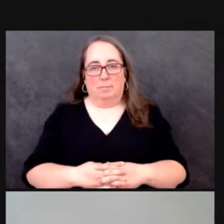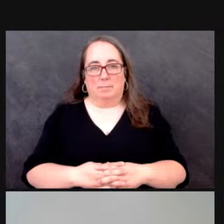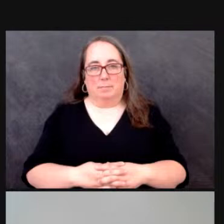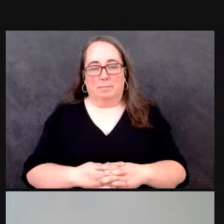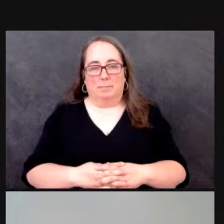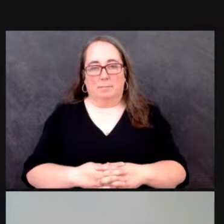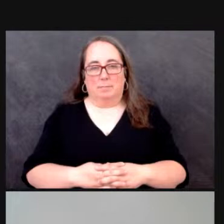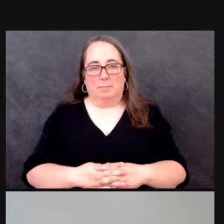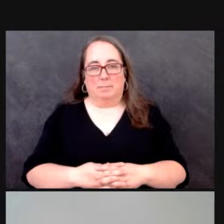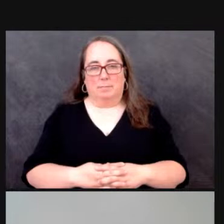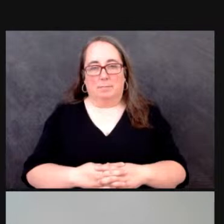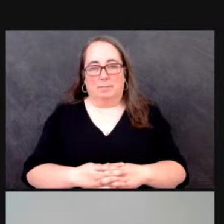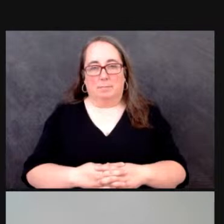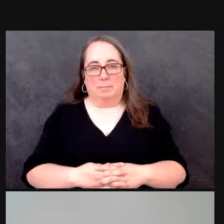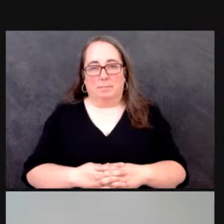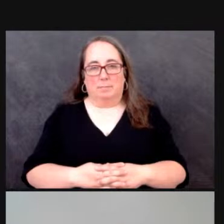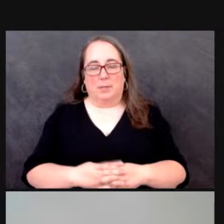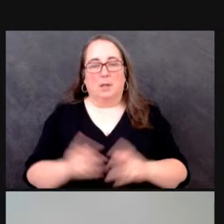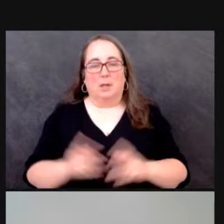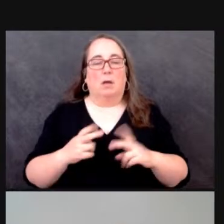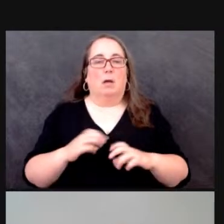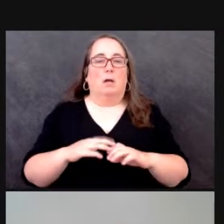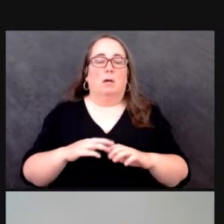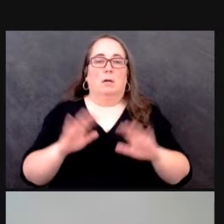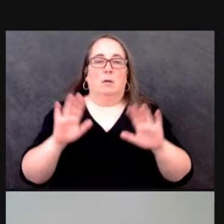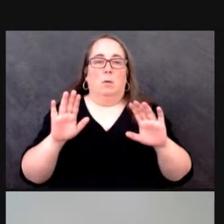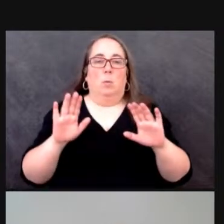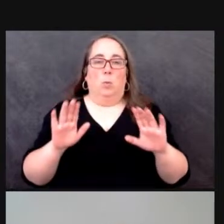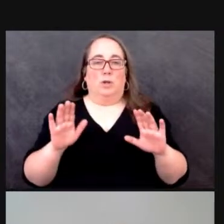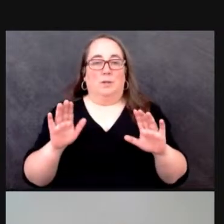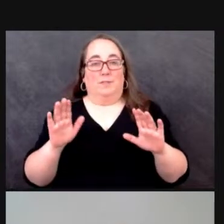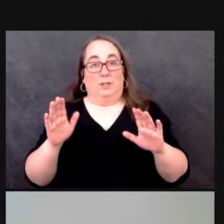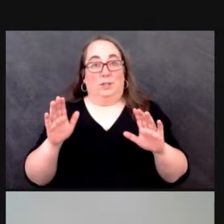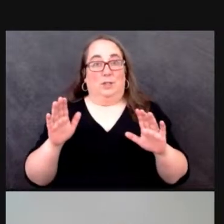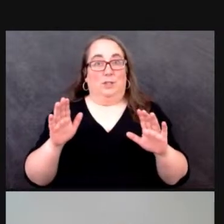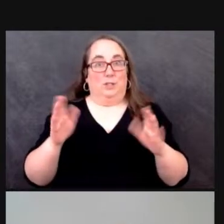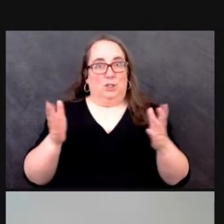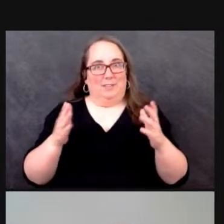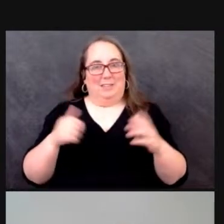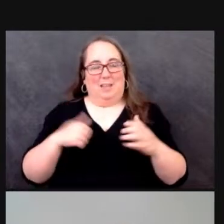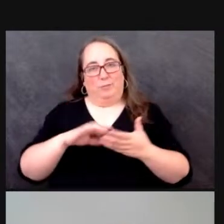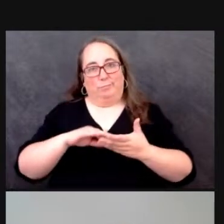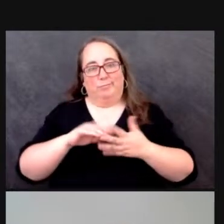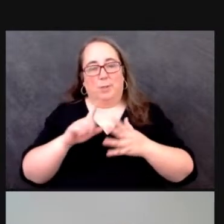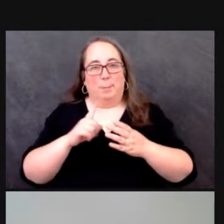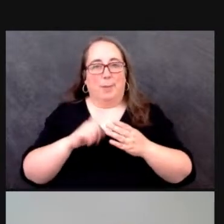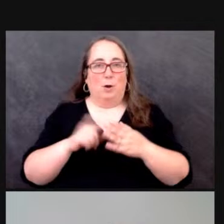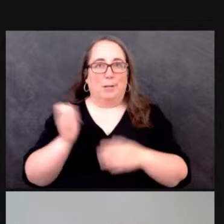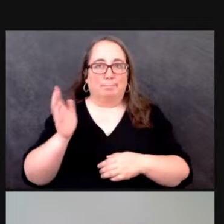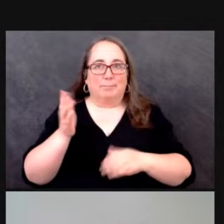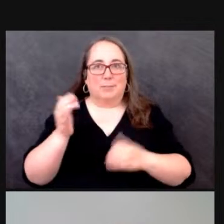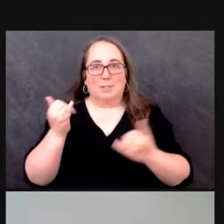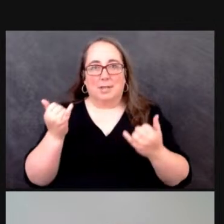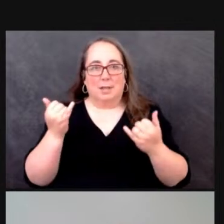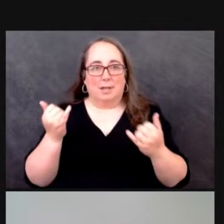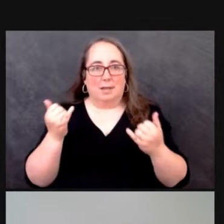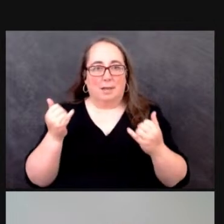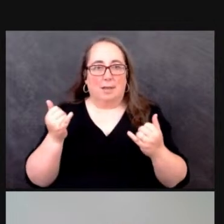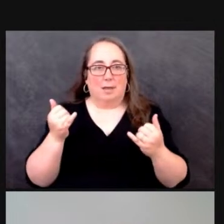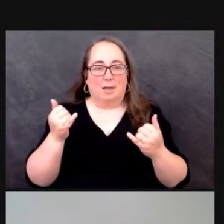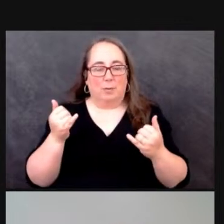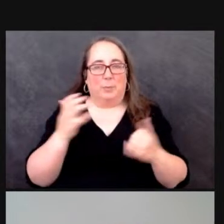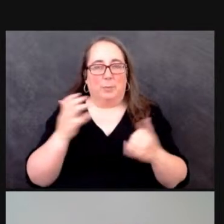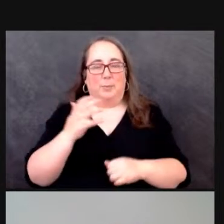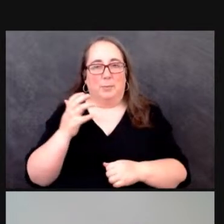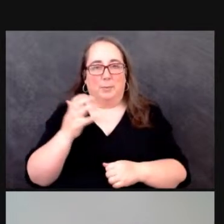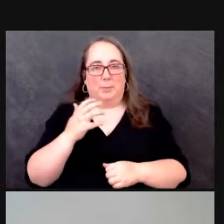As I reflect on this incredible service, which I've had the privilege to learn about and share with you all today, I marvel at the fact